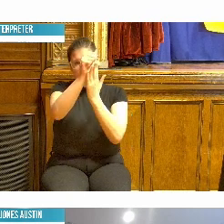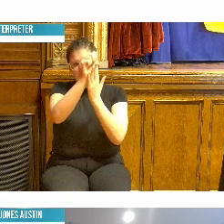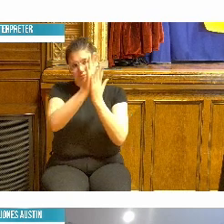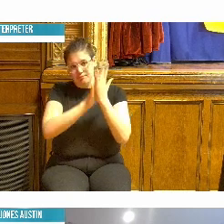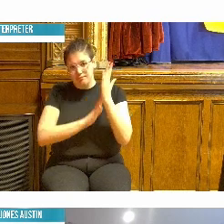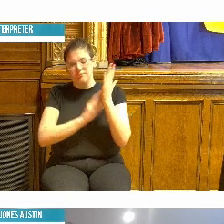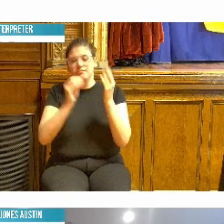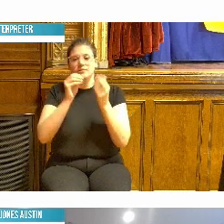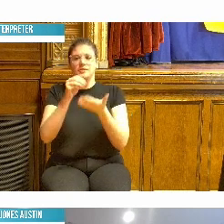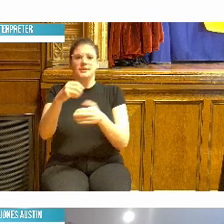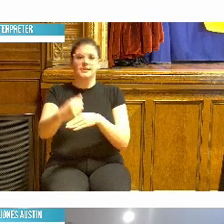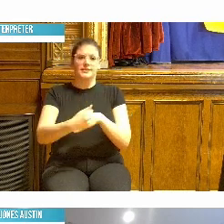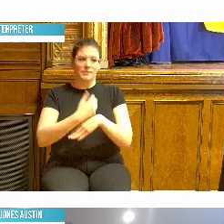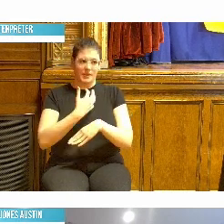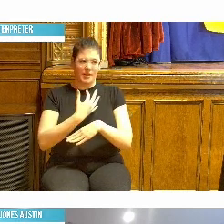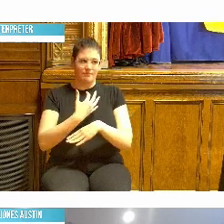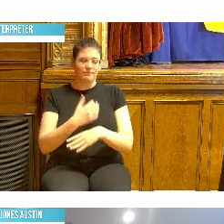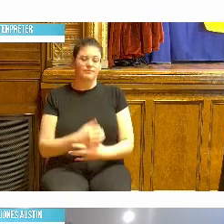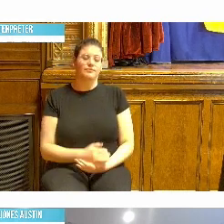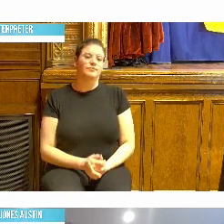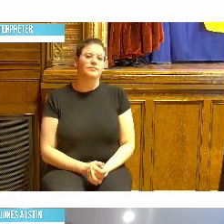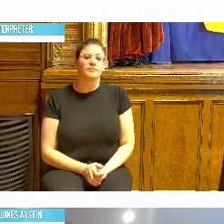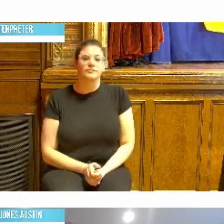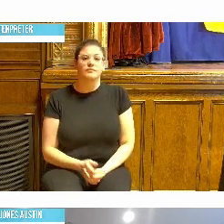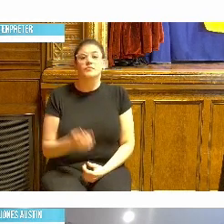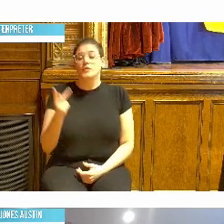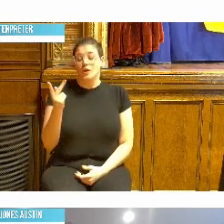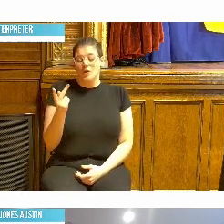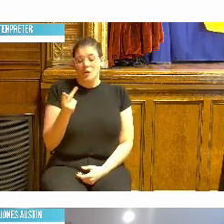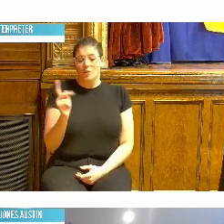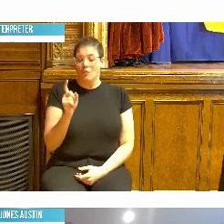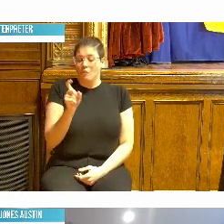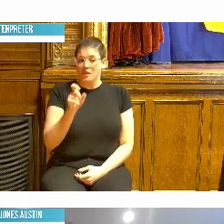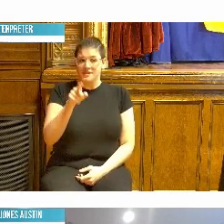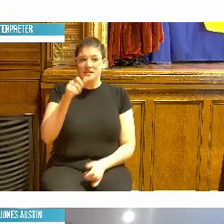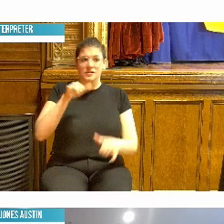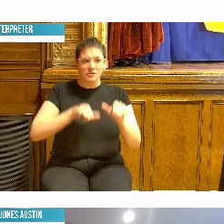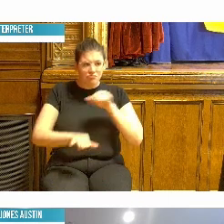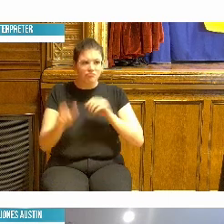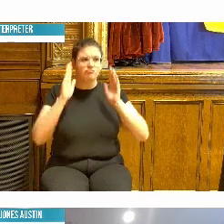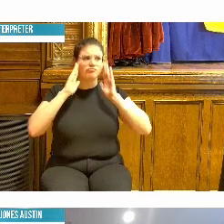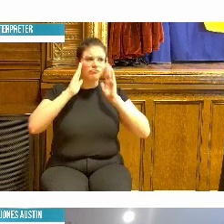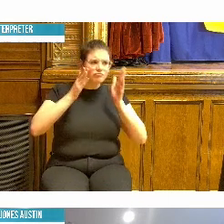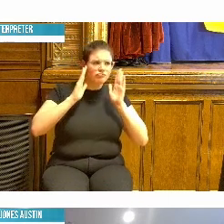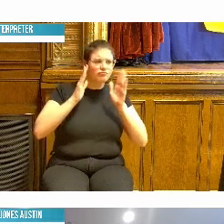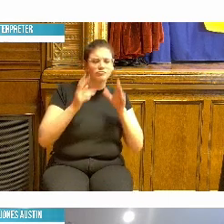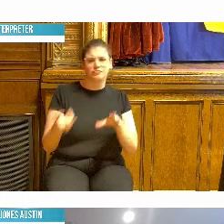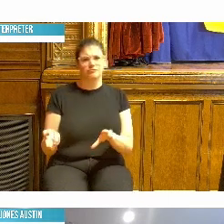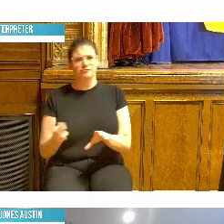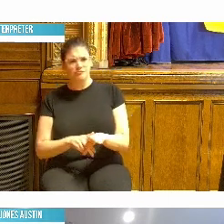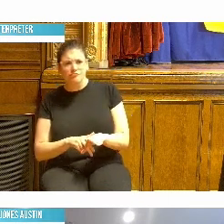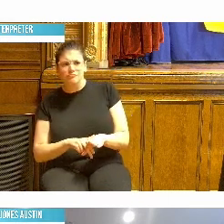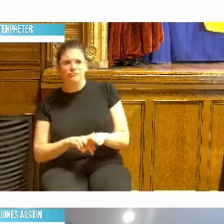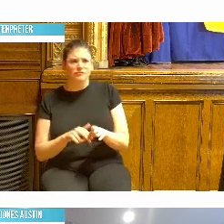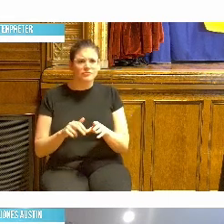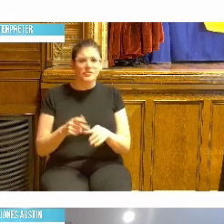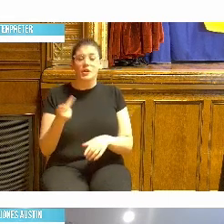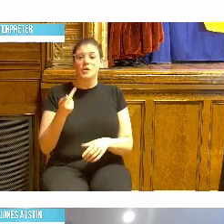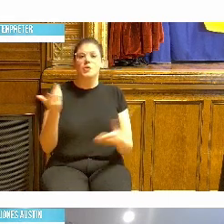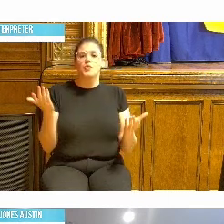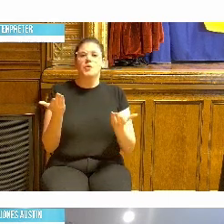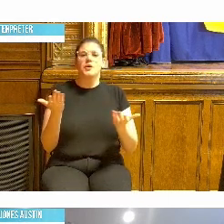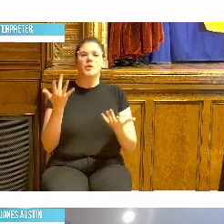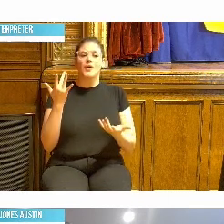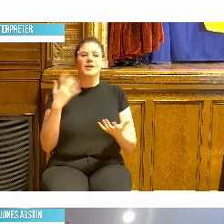this meeting here. We also ask that you stay present and stay engaged. We thank you for being here, and we're here to learn, to grow, and to take